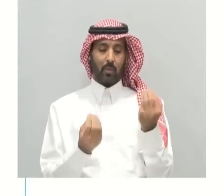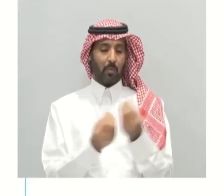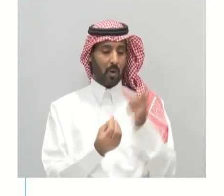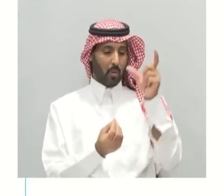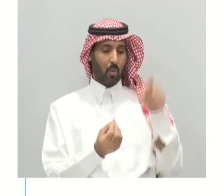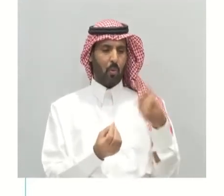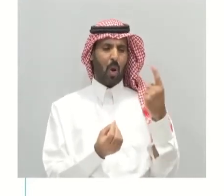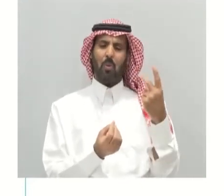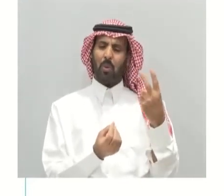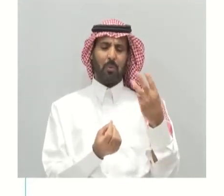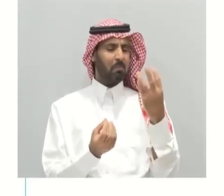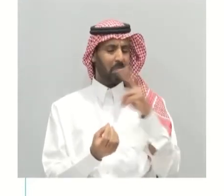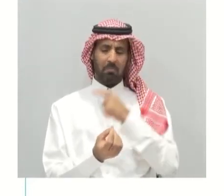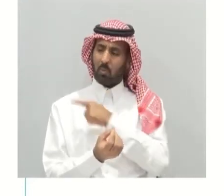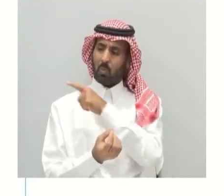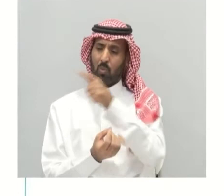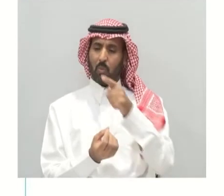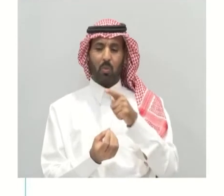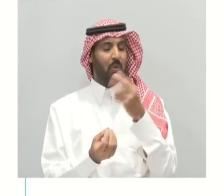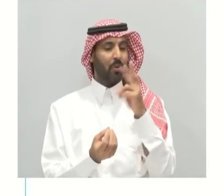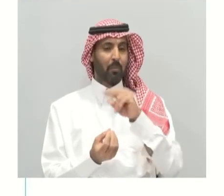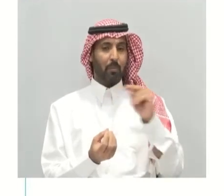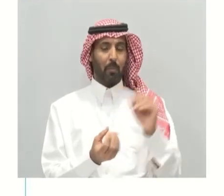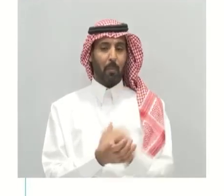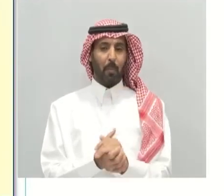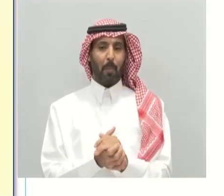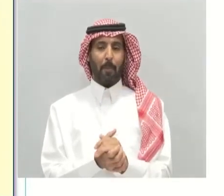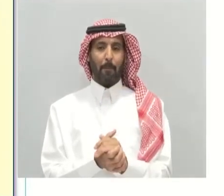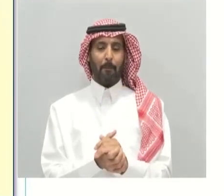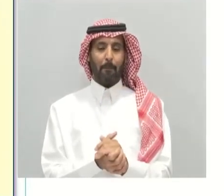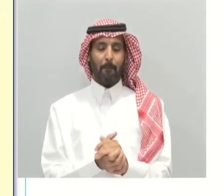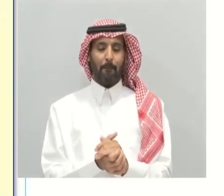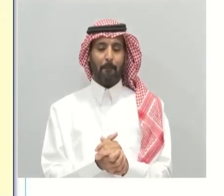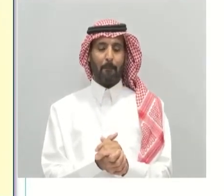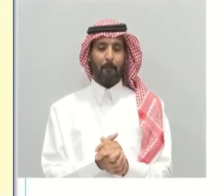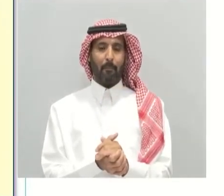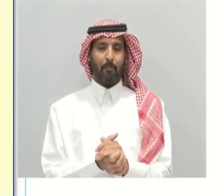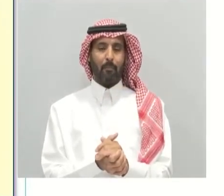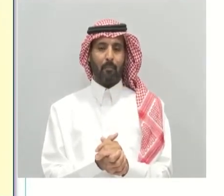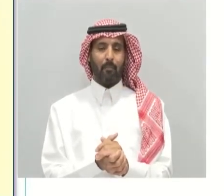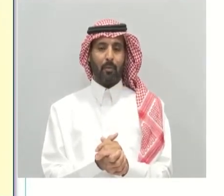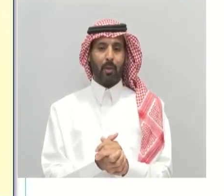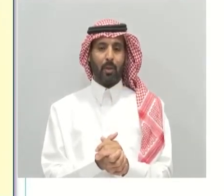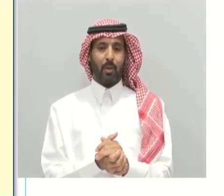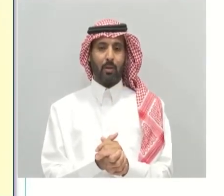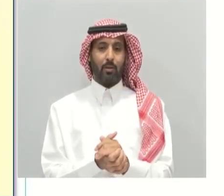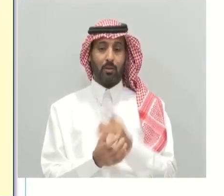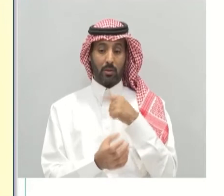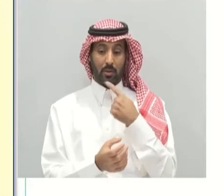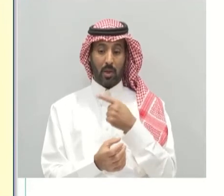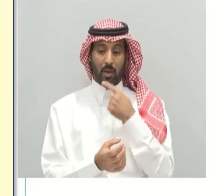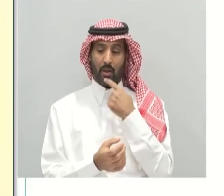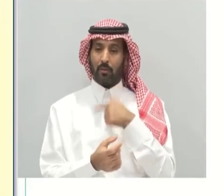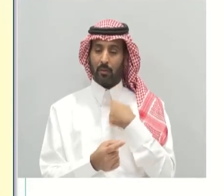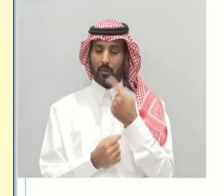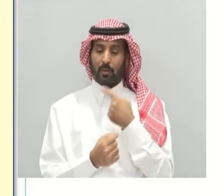it no matter who we are talking about. Now, it is time for chant. The chant